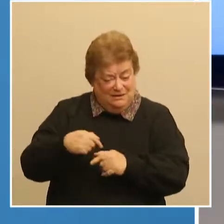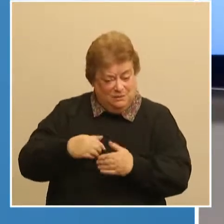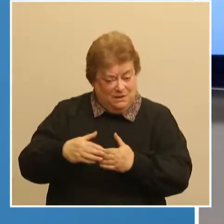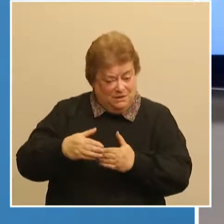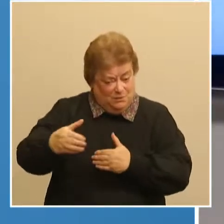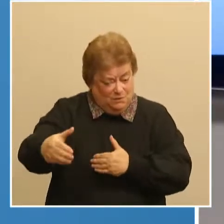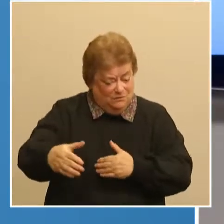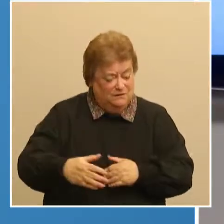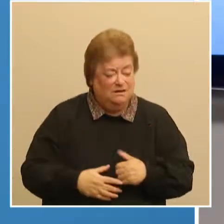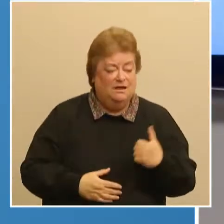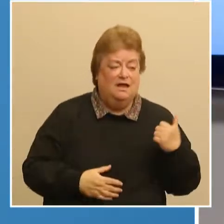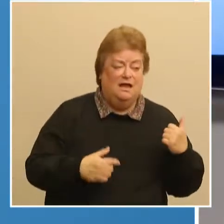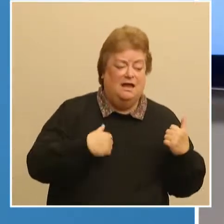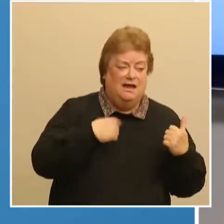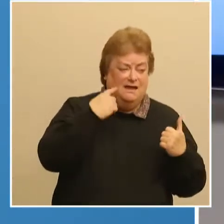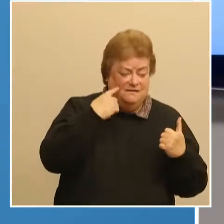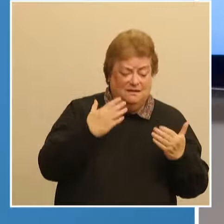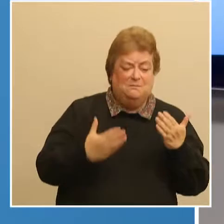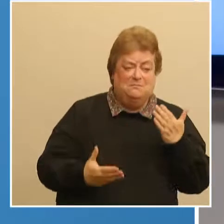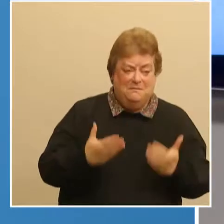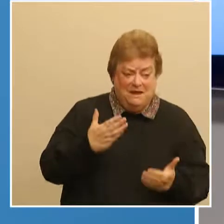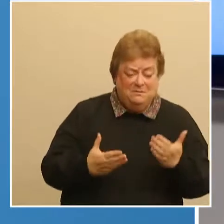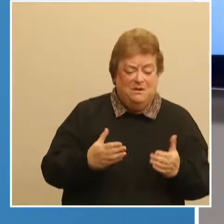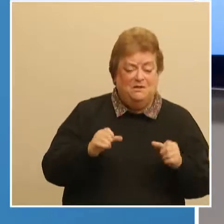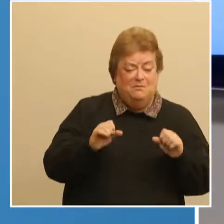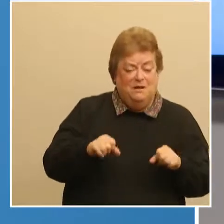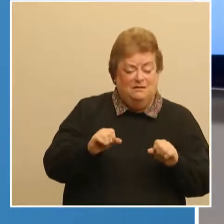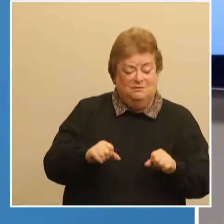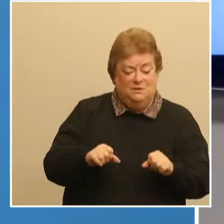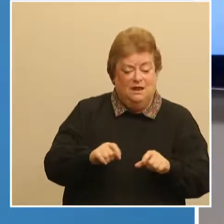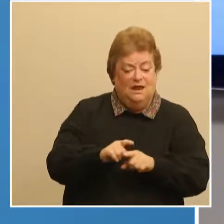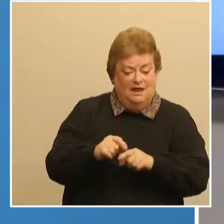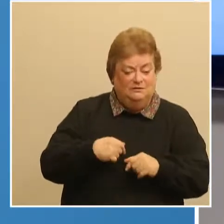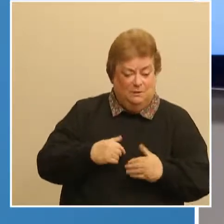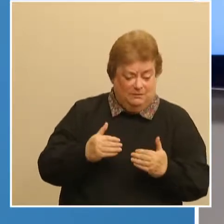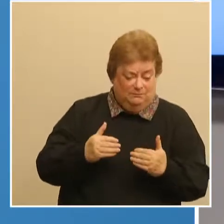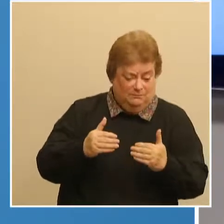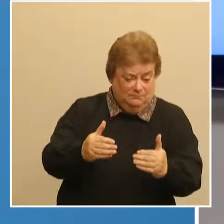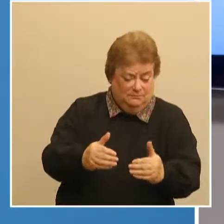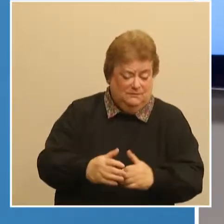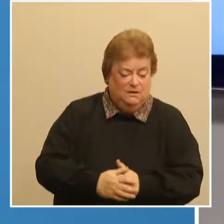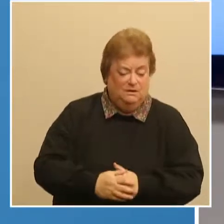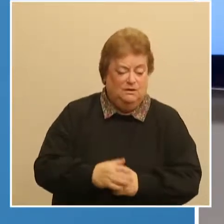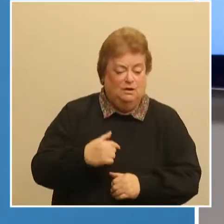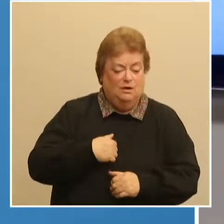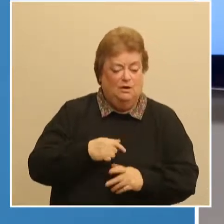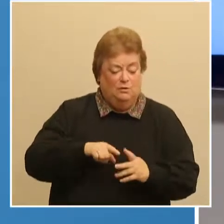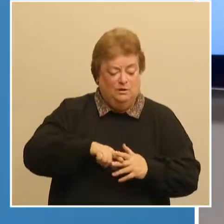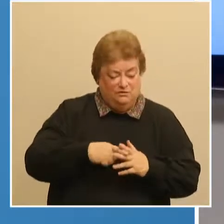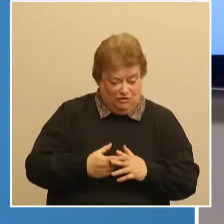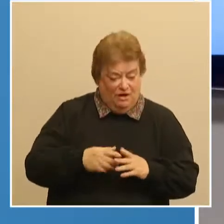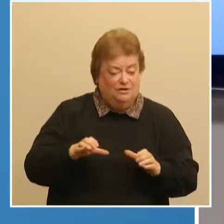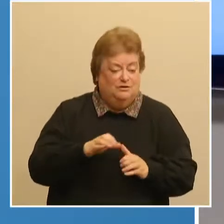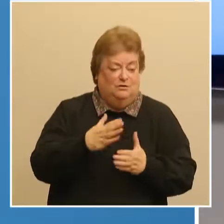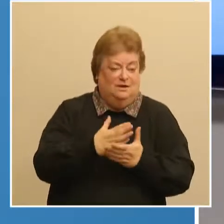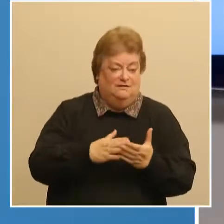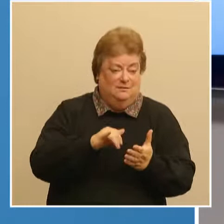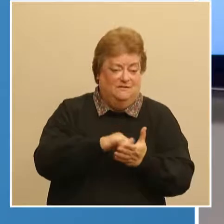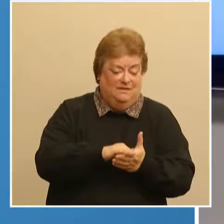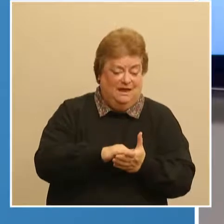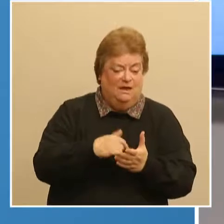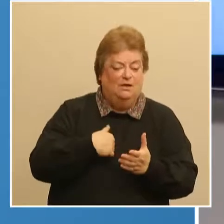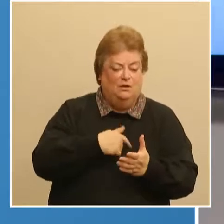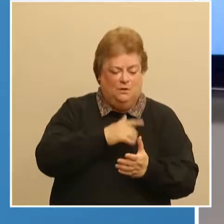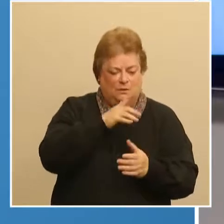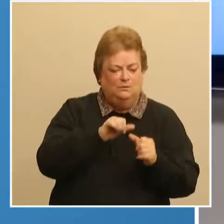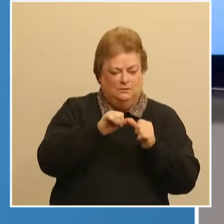is possible, as we move forward. We've started doing some of that, and we're going to